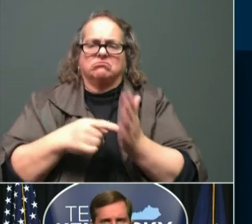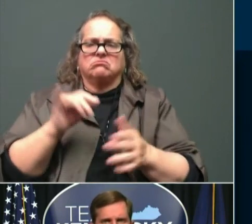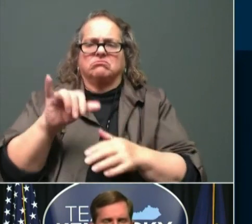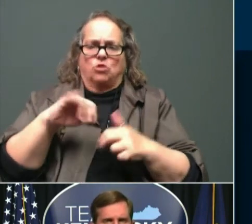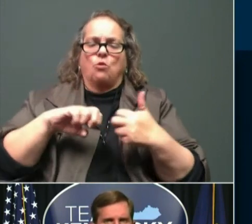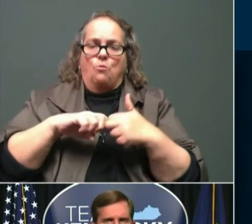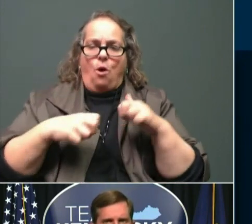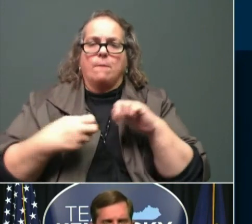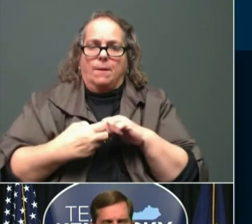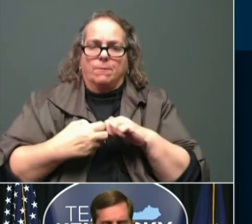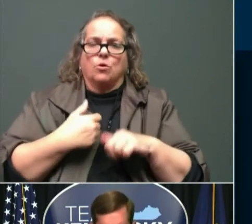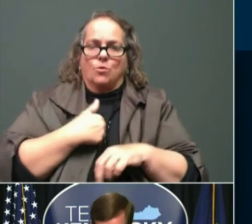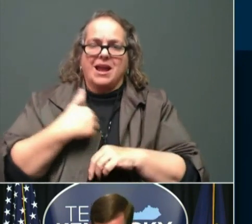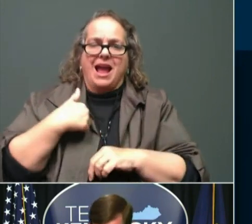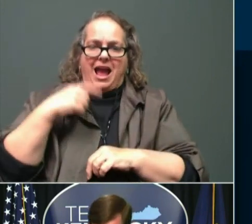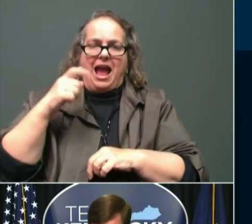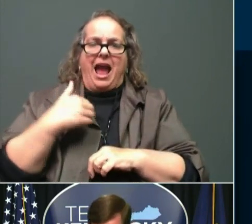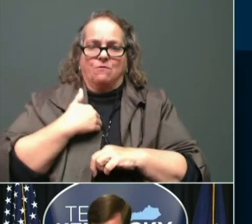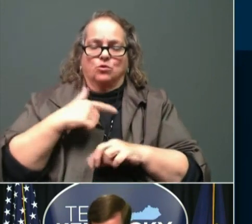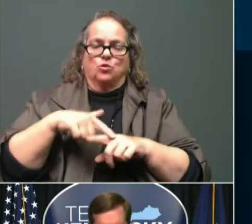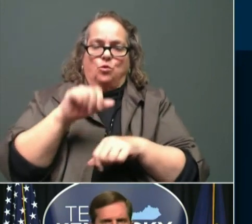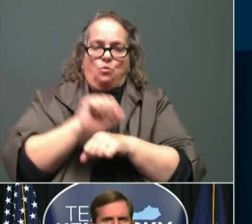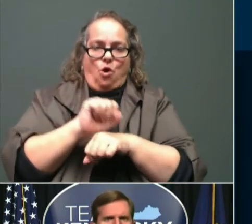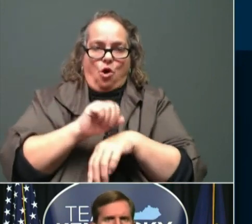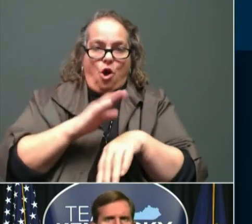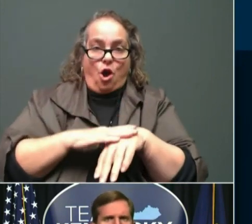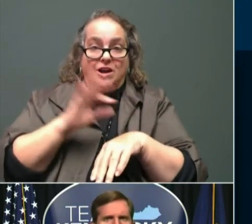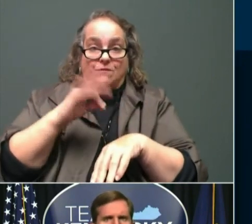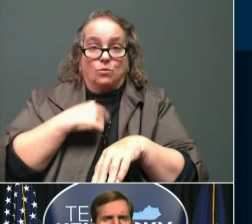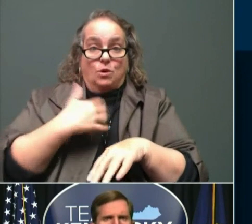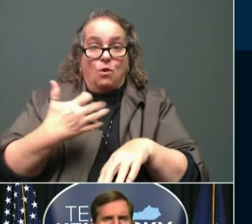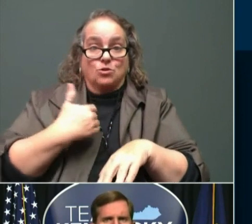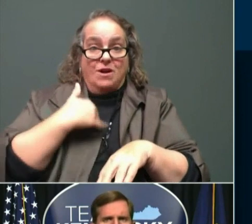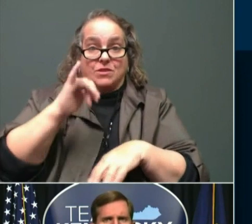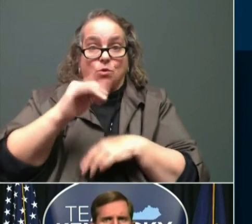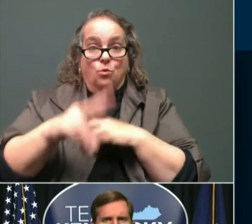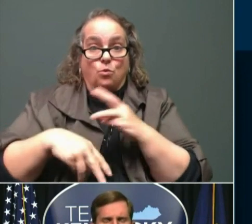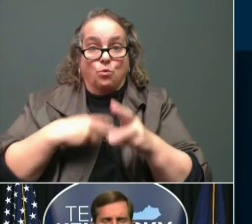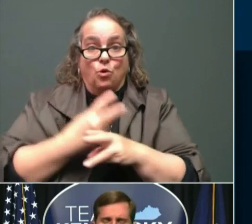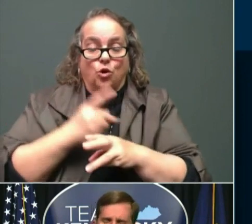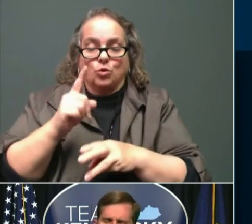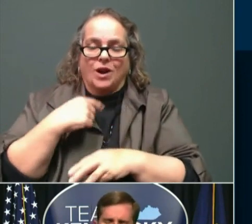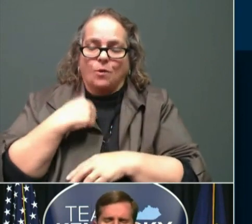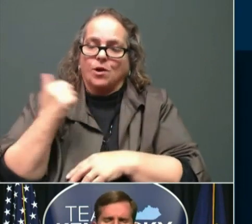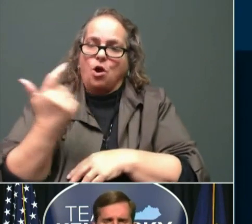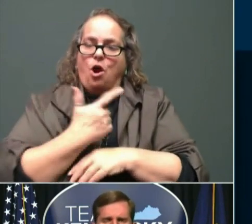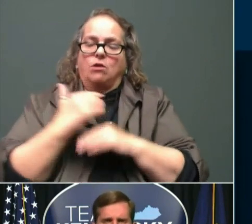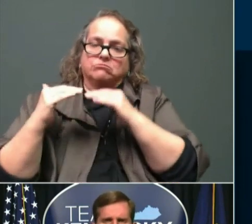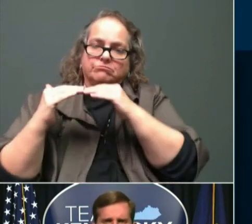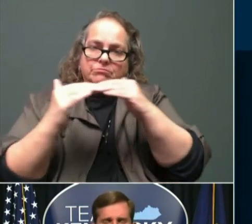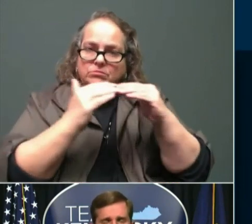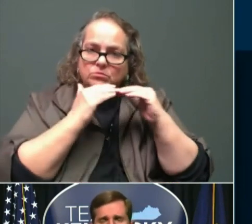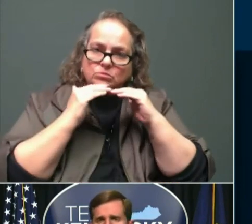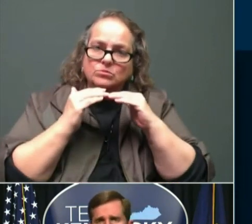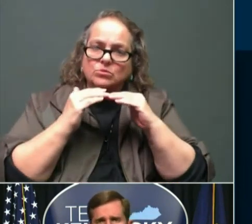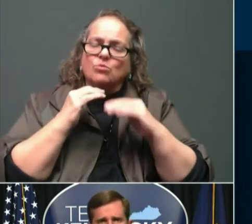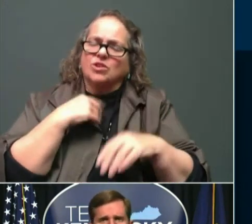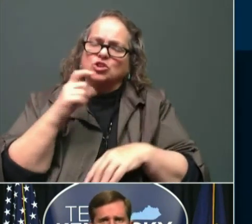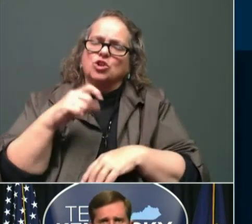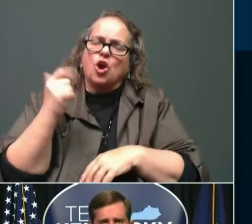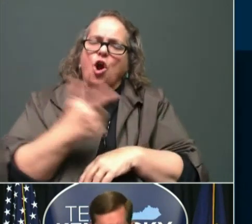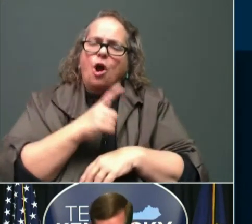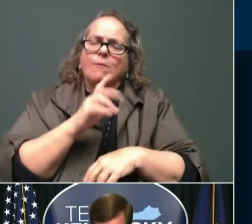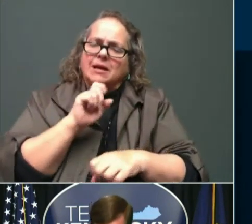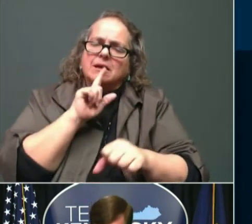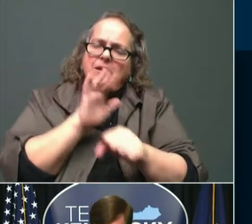to work on if we want to have that world that I think we're all committed, or I hope we're all committed, or we should all be